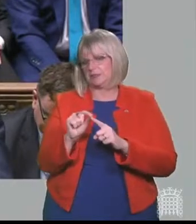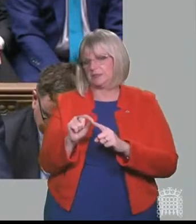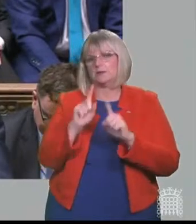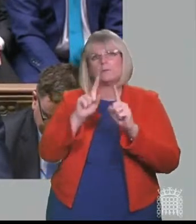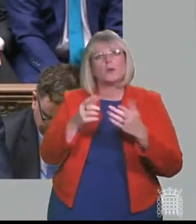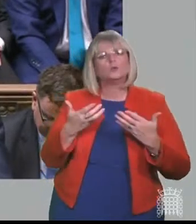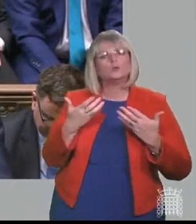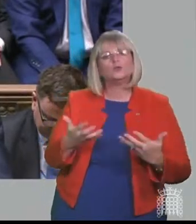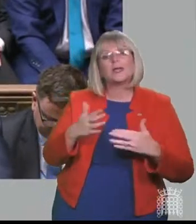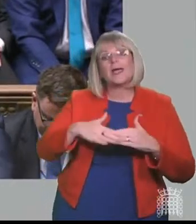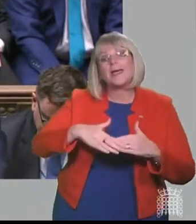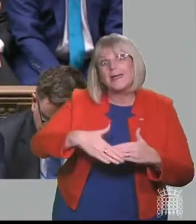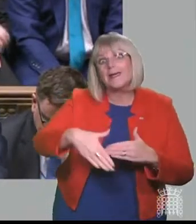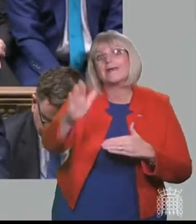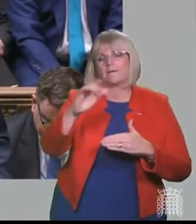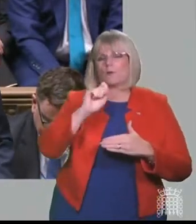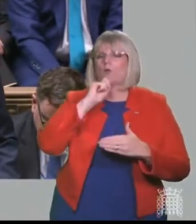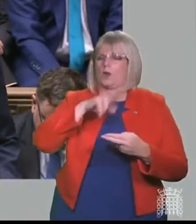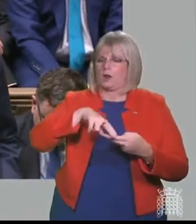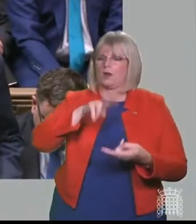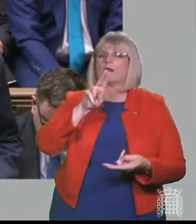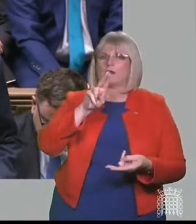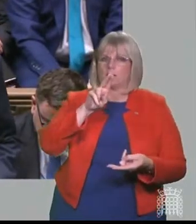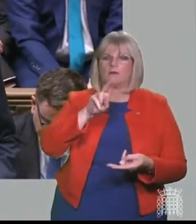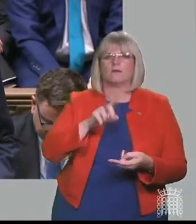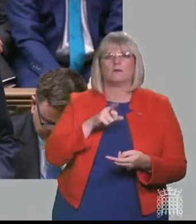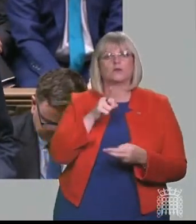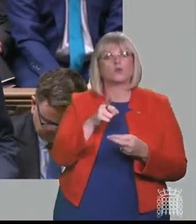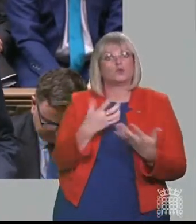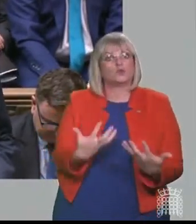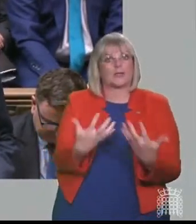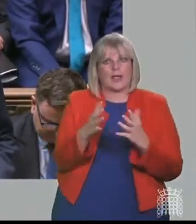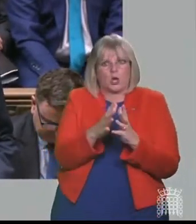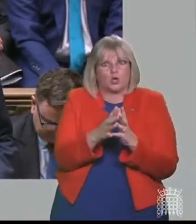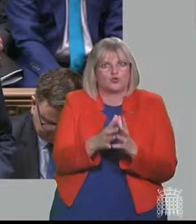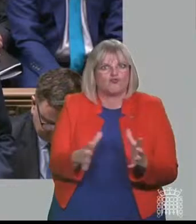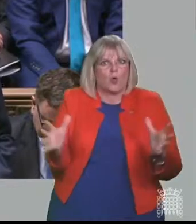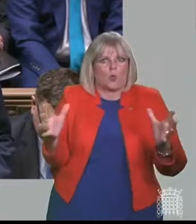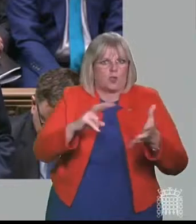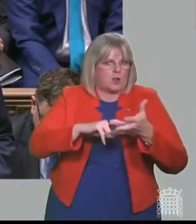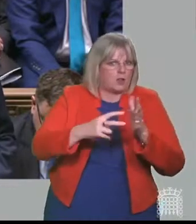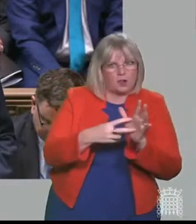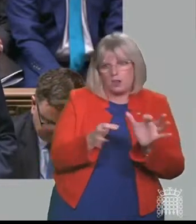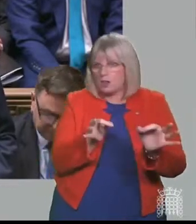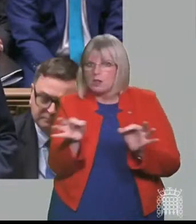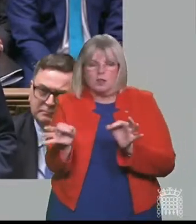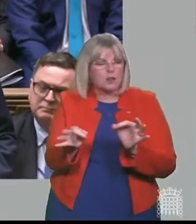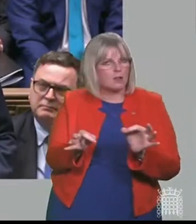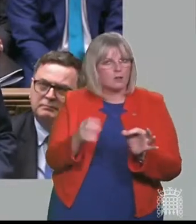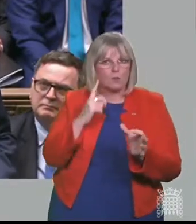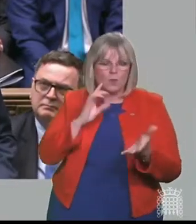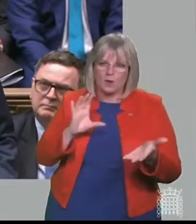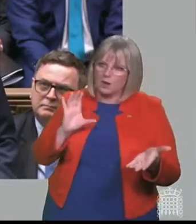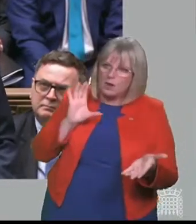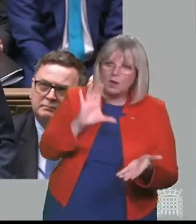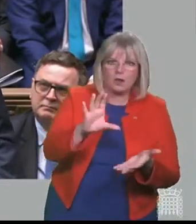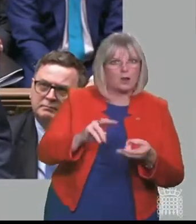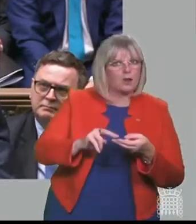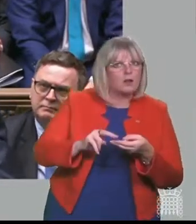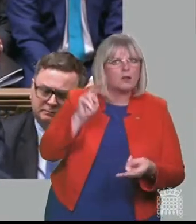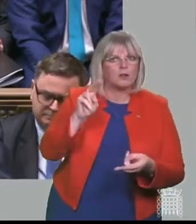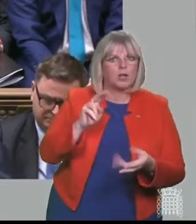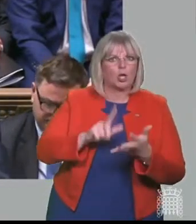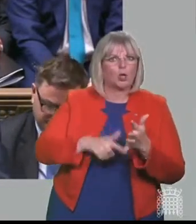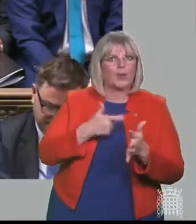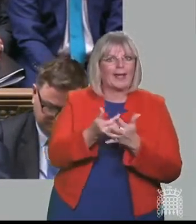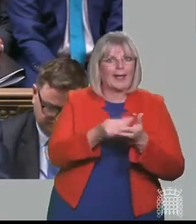taken together, the overall impact of today's growth measures will be to increase business investment in the UK economy by around